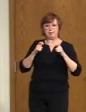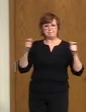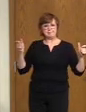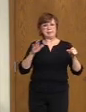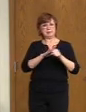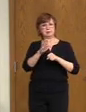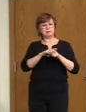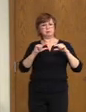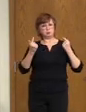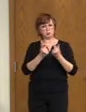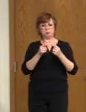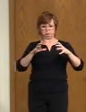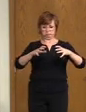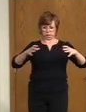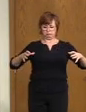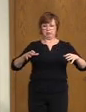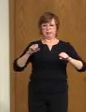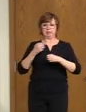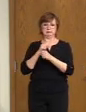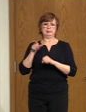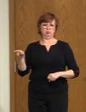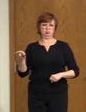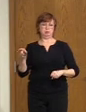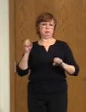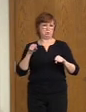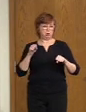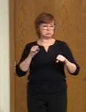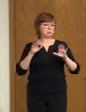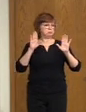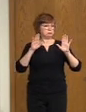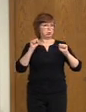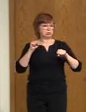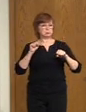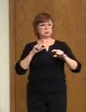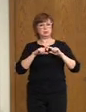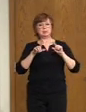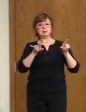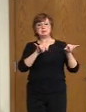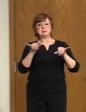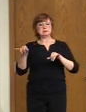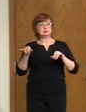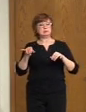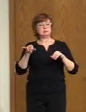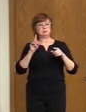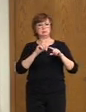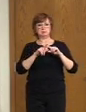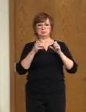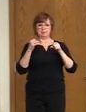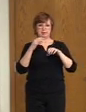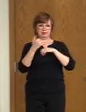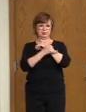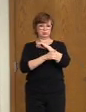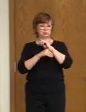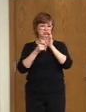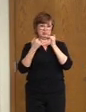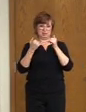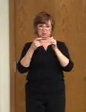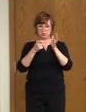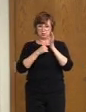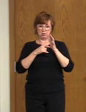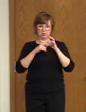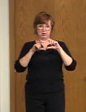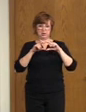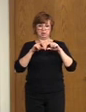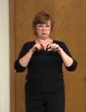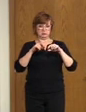other countries, just like right now testing. Many countries require testing before you board a flight. So I think a lot of that will evolve as we understand